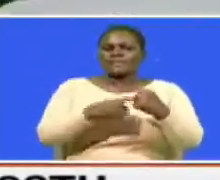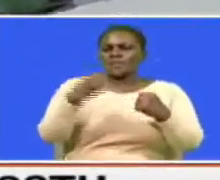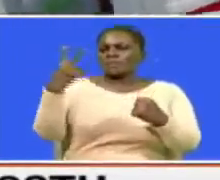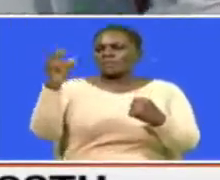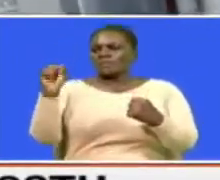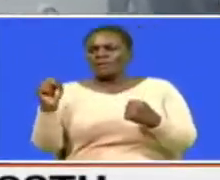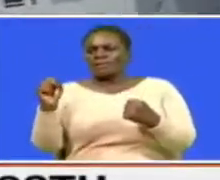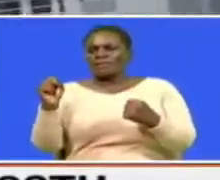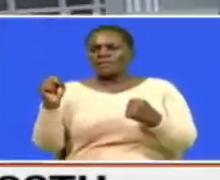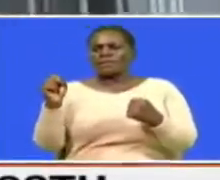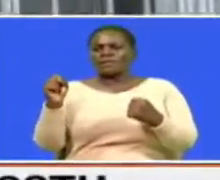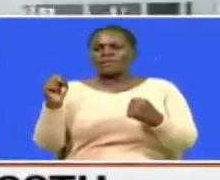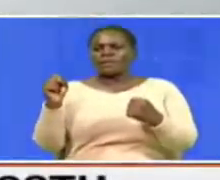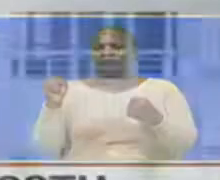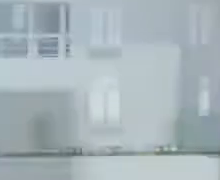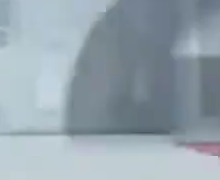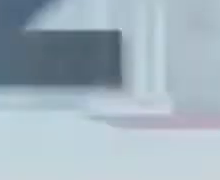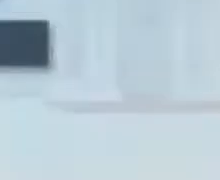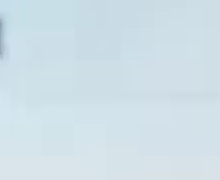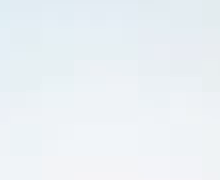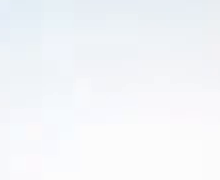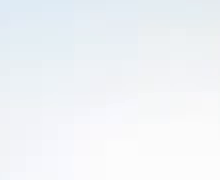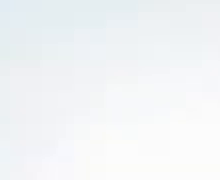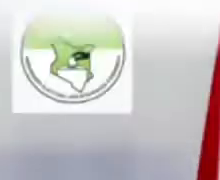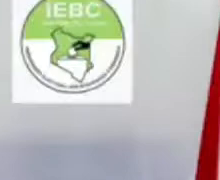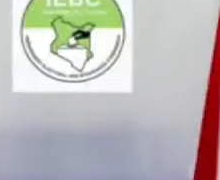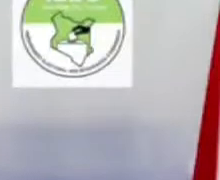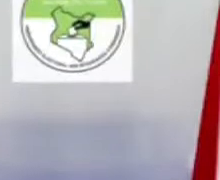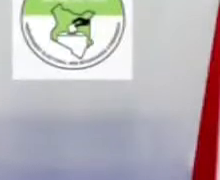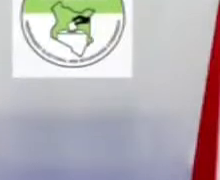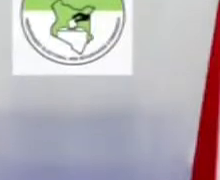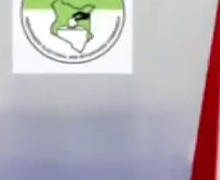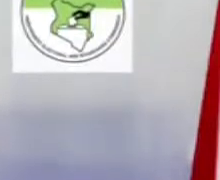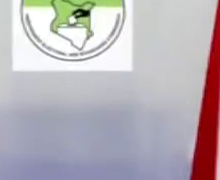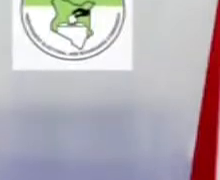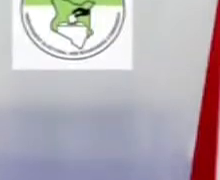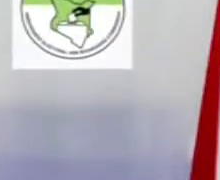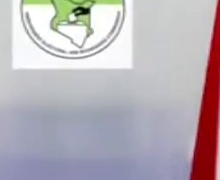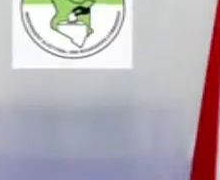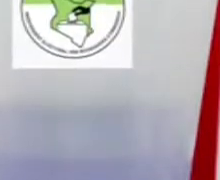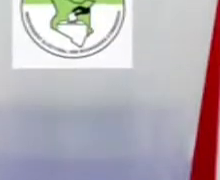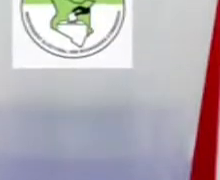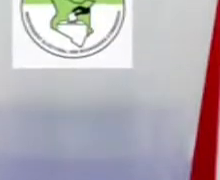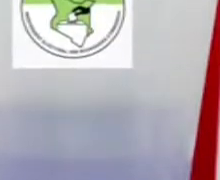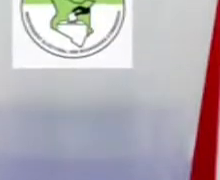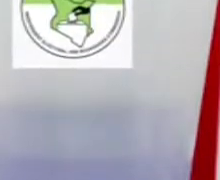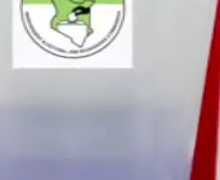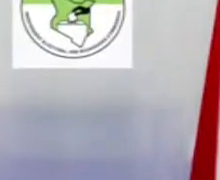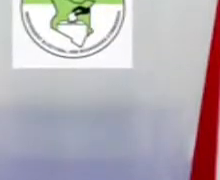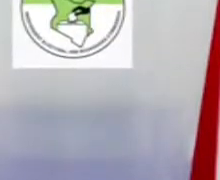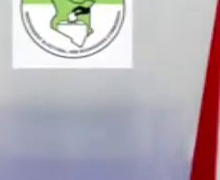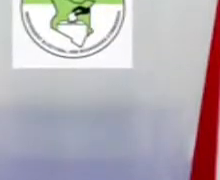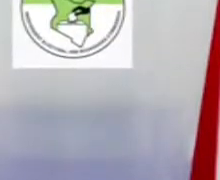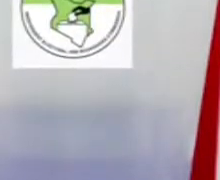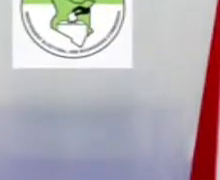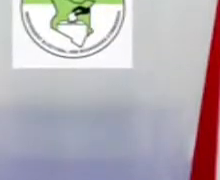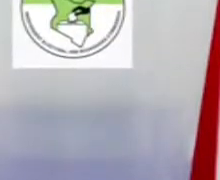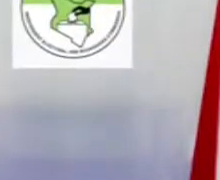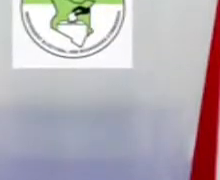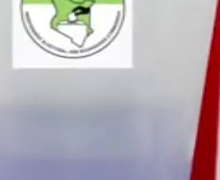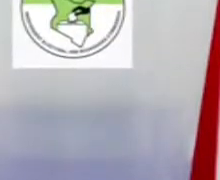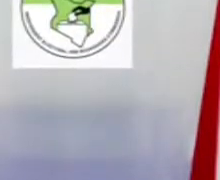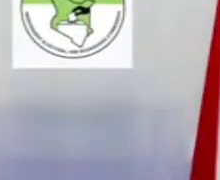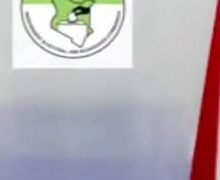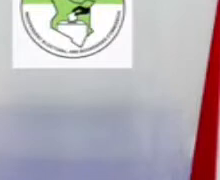84,625 registered voters, a battle looms between the incumbent Raymond Moi of KANU, who is facing stiff competition from